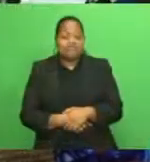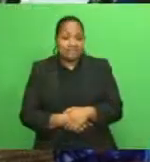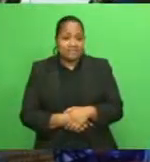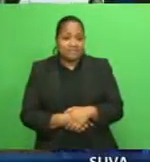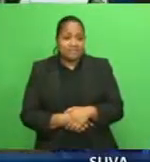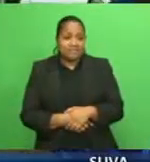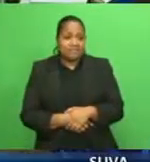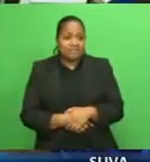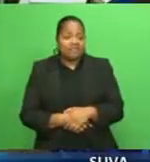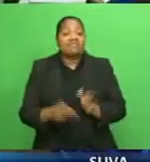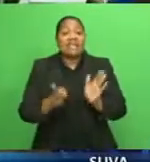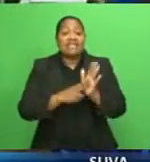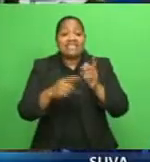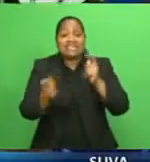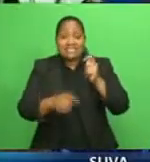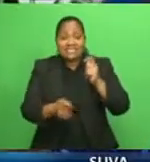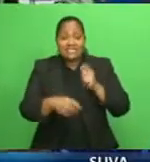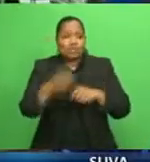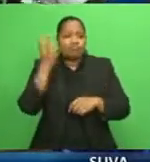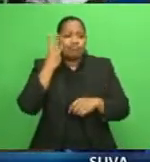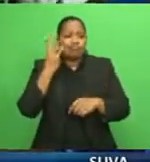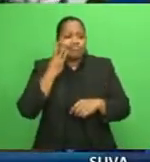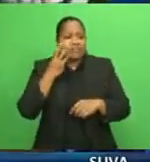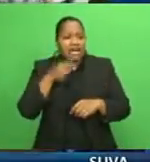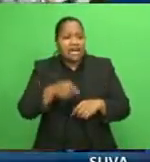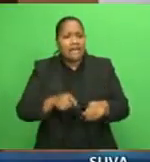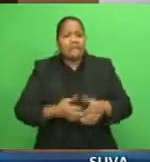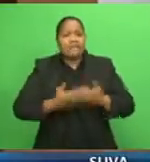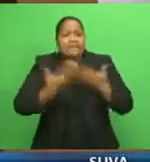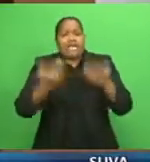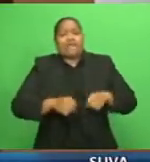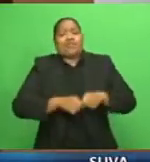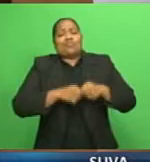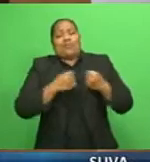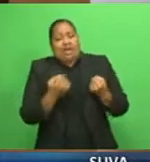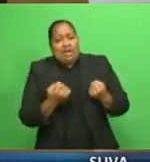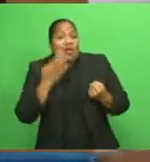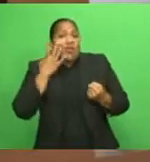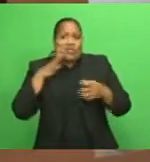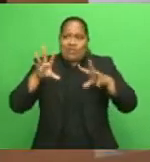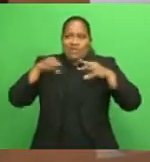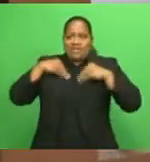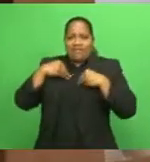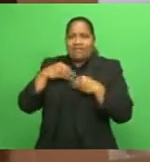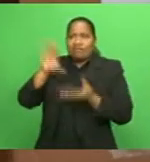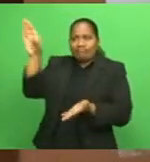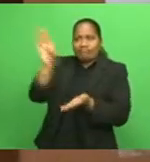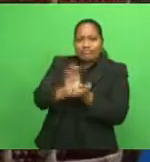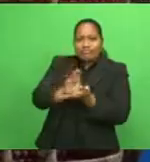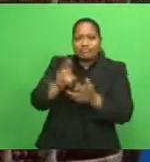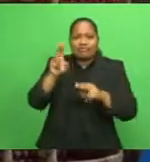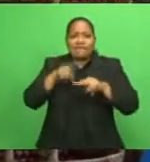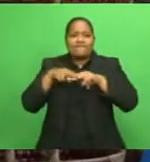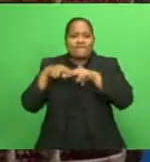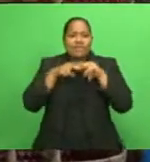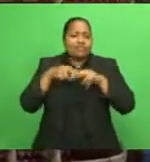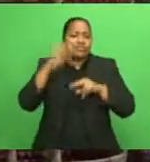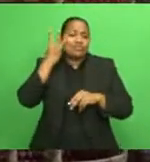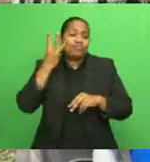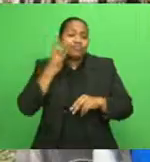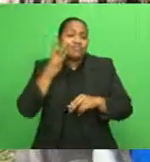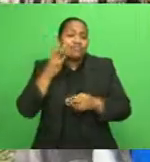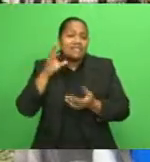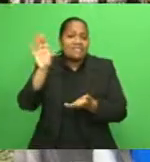The Naithaasiri Women in Dairy got their big break after receiving funding from the Fiji Women's Fund, achieving one milestone after